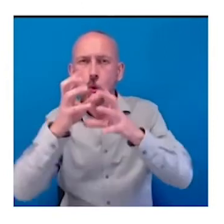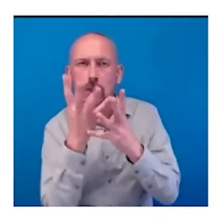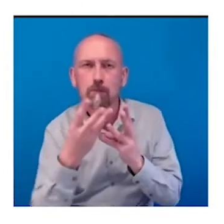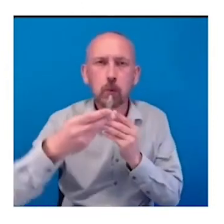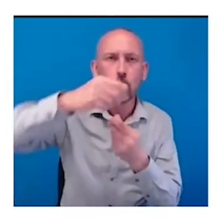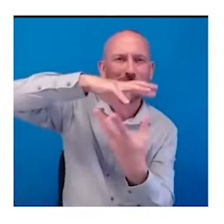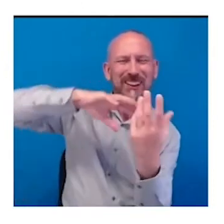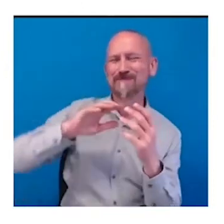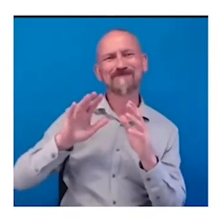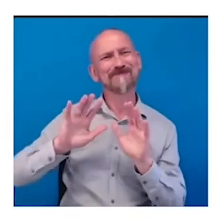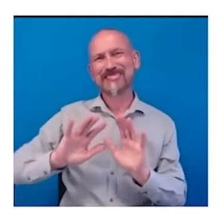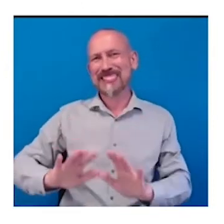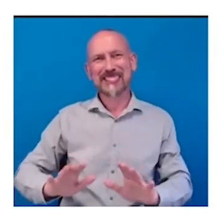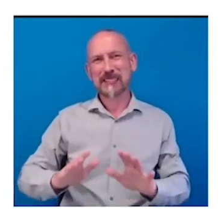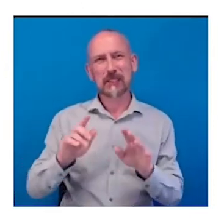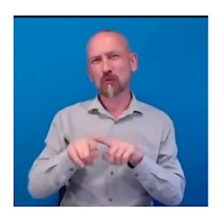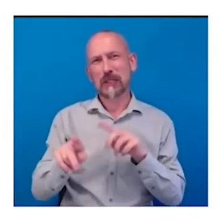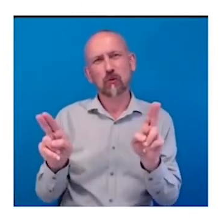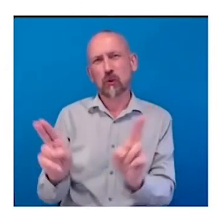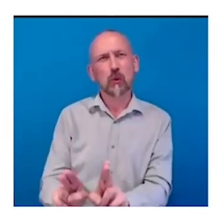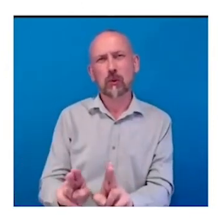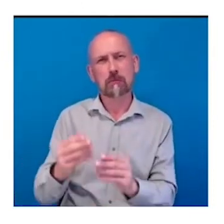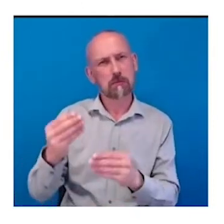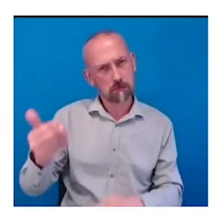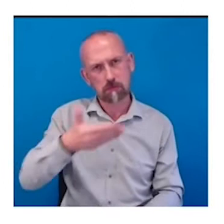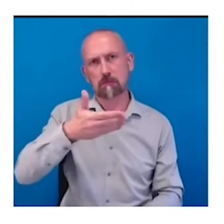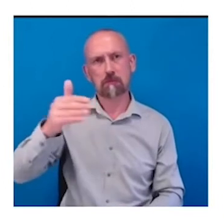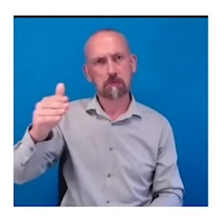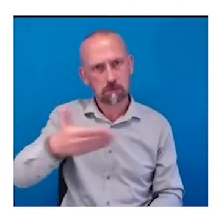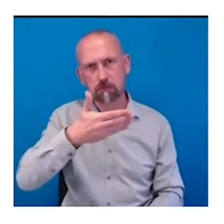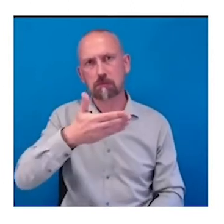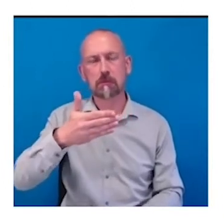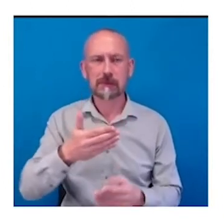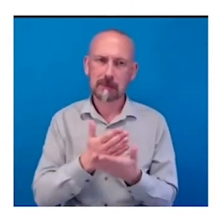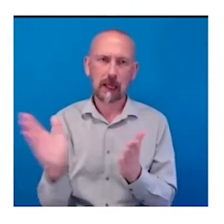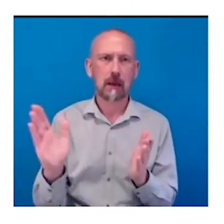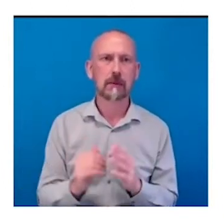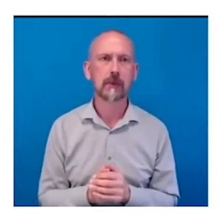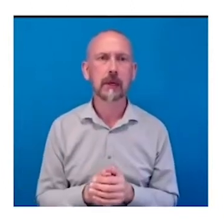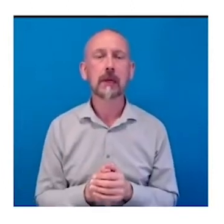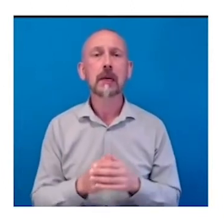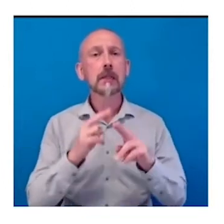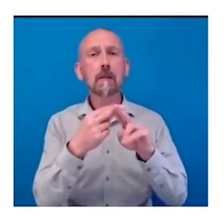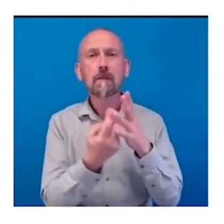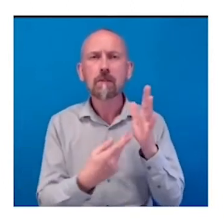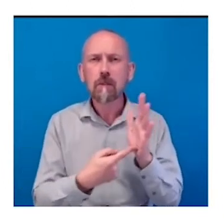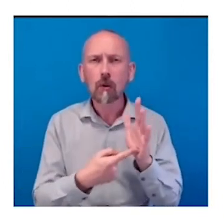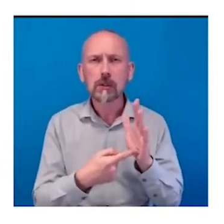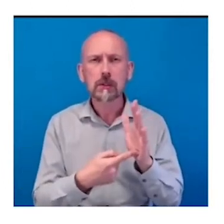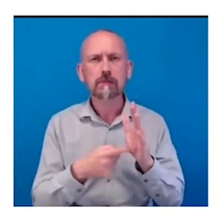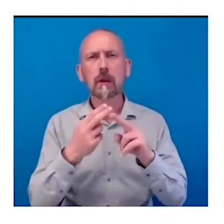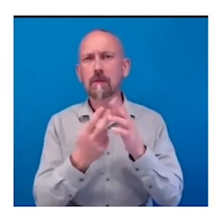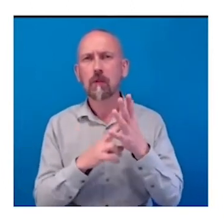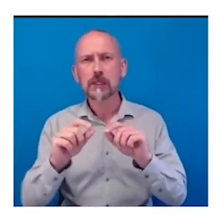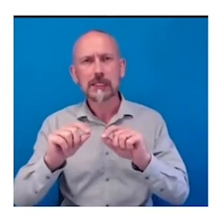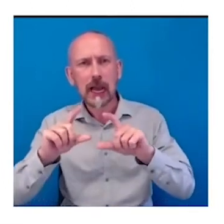but if you can try and reduce those to minimum, that's really helpful. Then we go back to the font and font sizes that we were talking before. Try and use sans serif